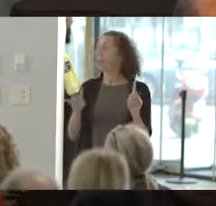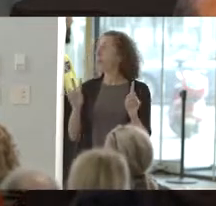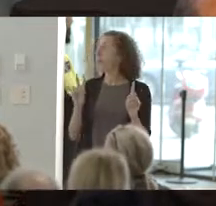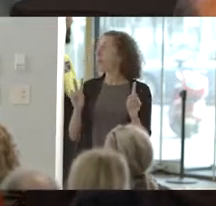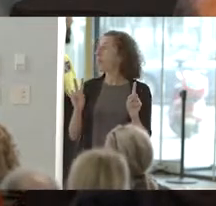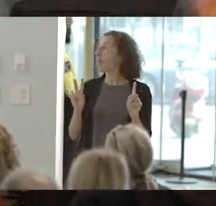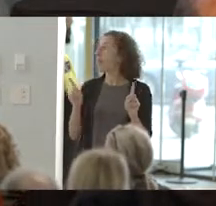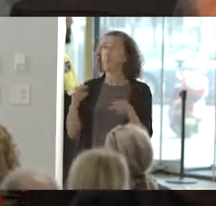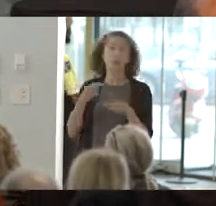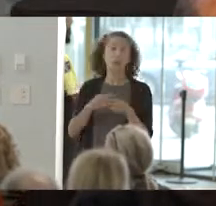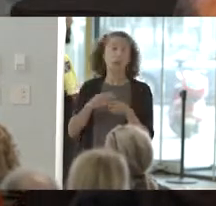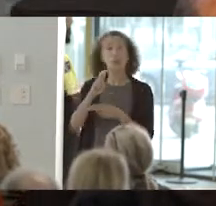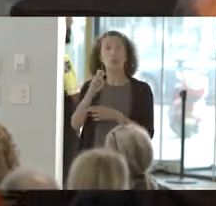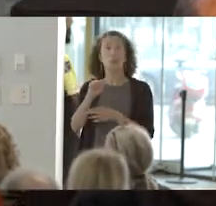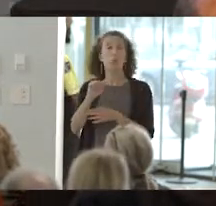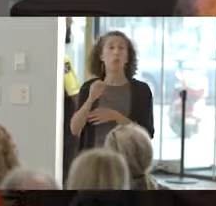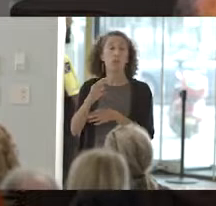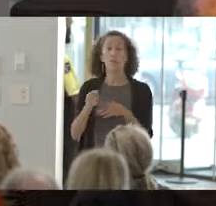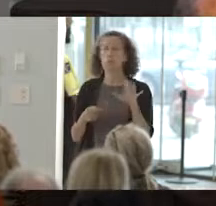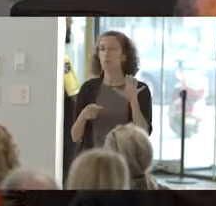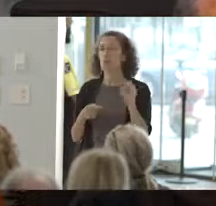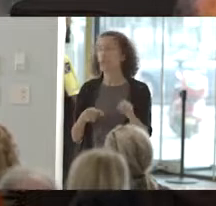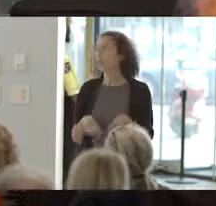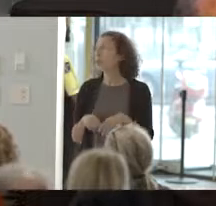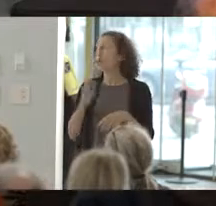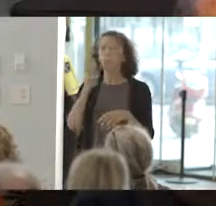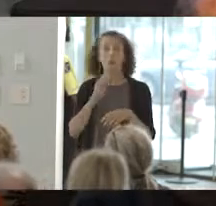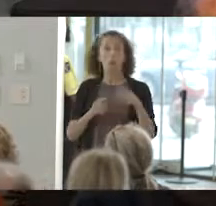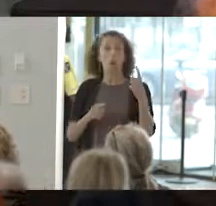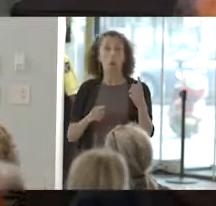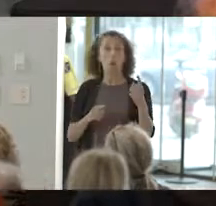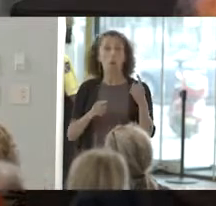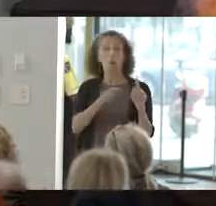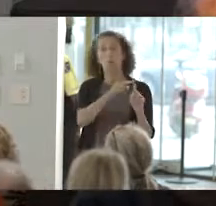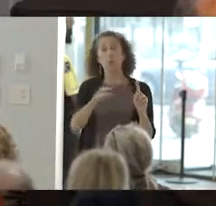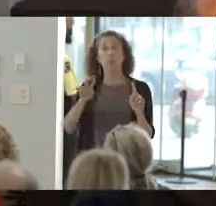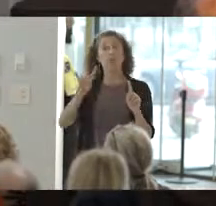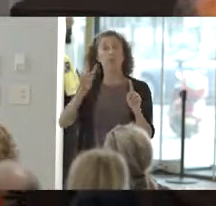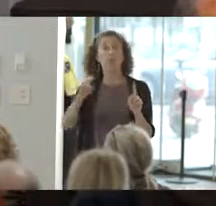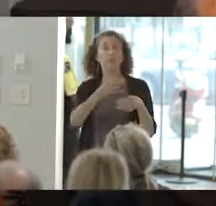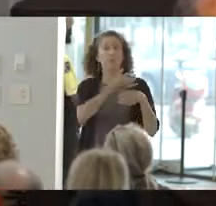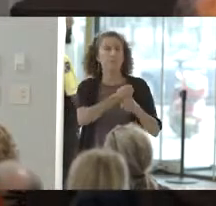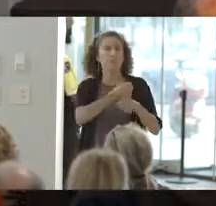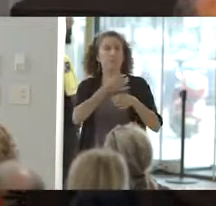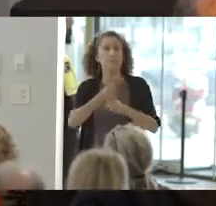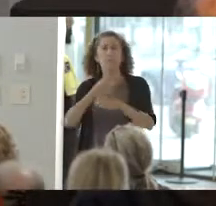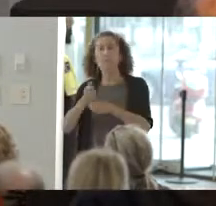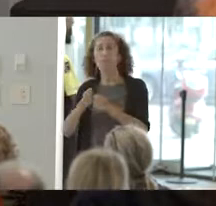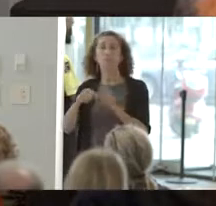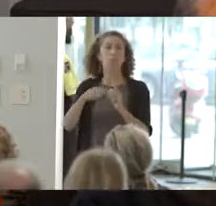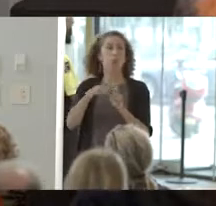representations of the concept alignments, and we'll conclude each reach with the pros and cons at a really high level. The goal of